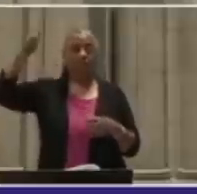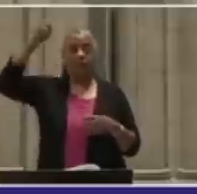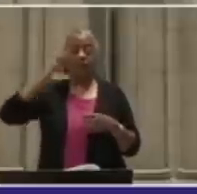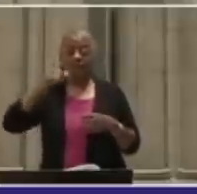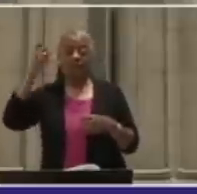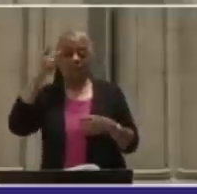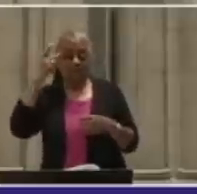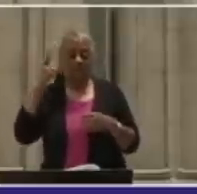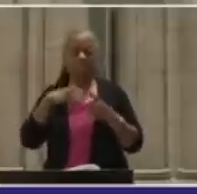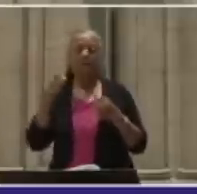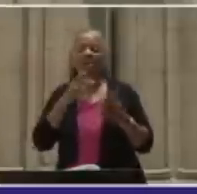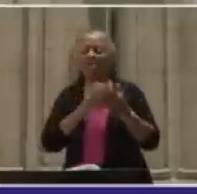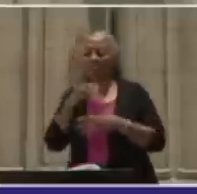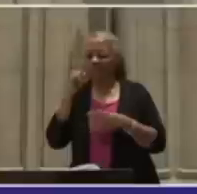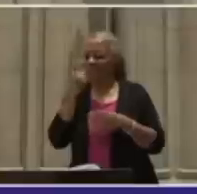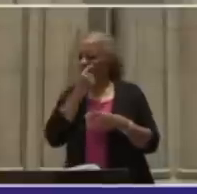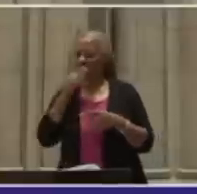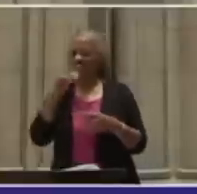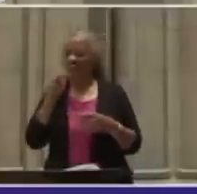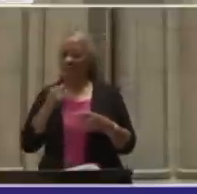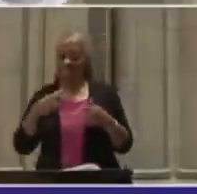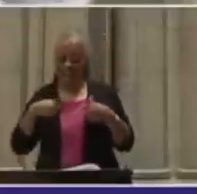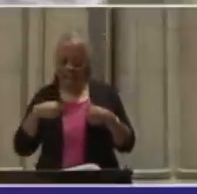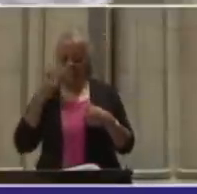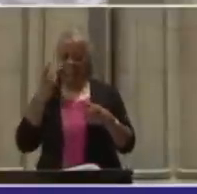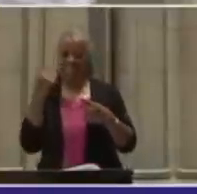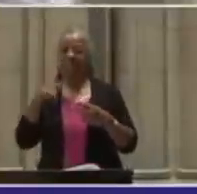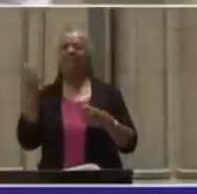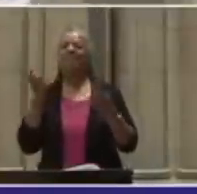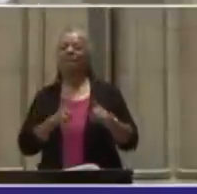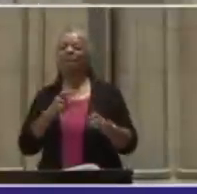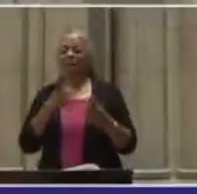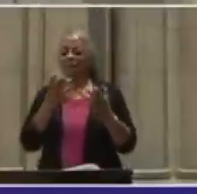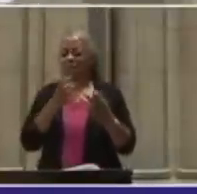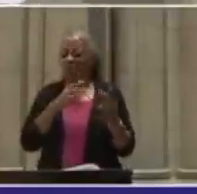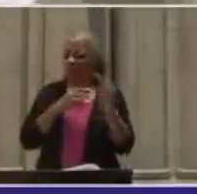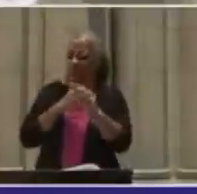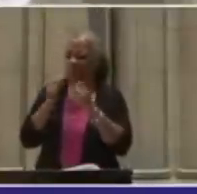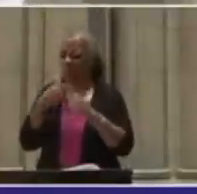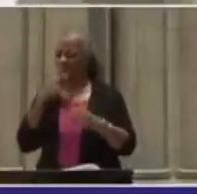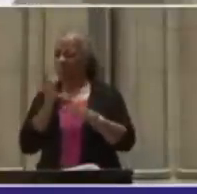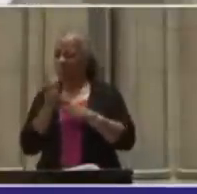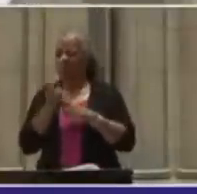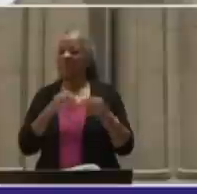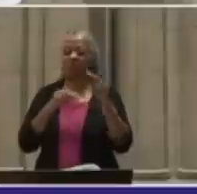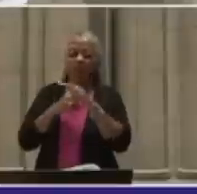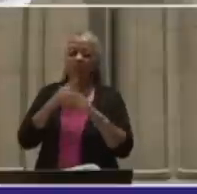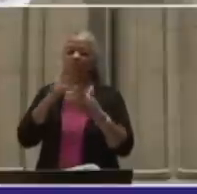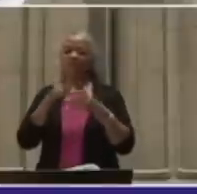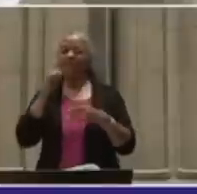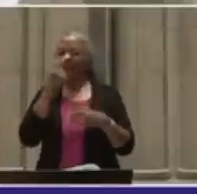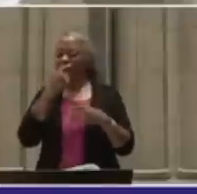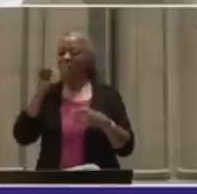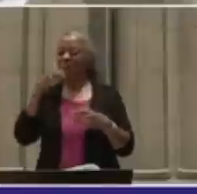government. But through the eyes of Amos, I see something else happening. Look with me for a minute at the news. Look for me with the eyes of Amos,